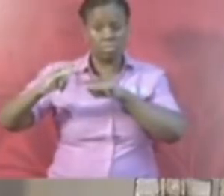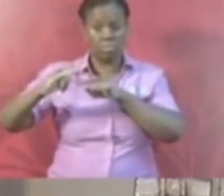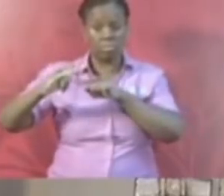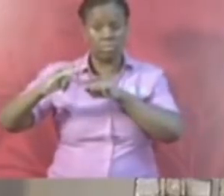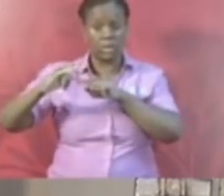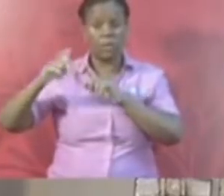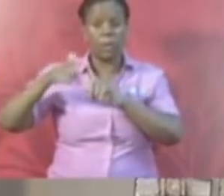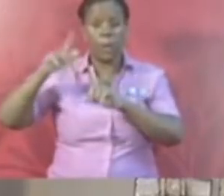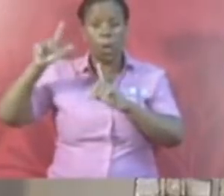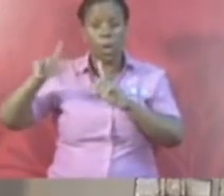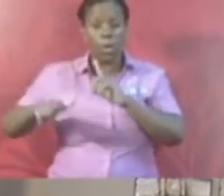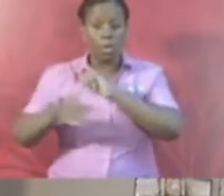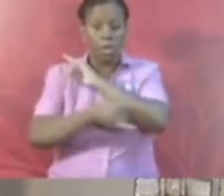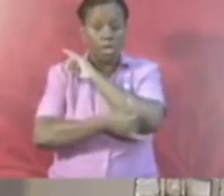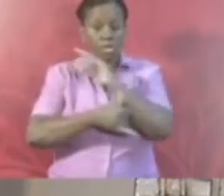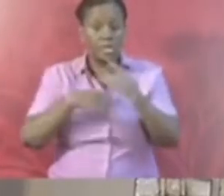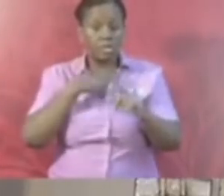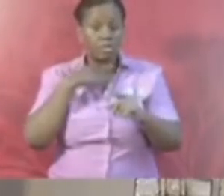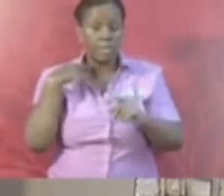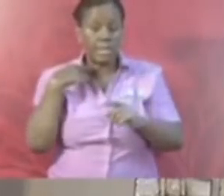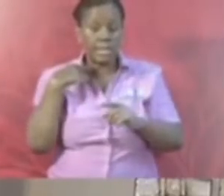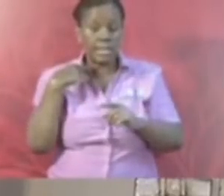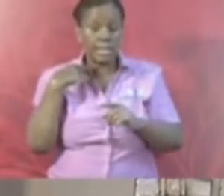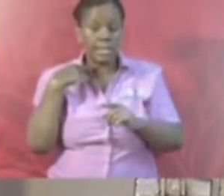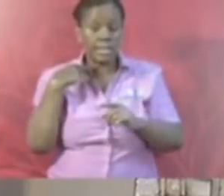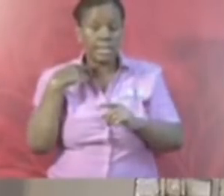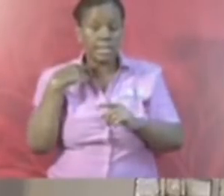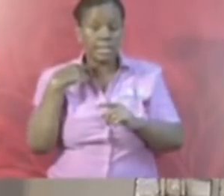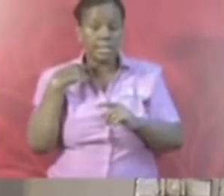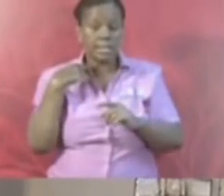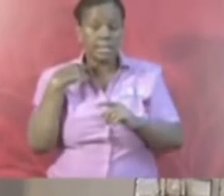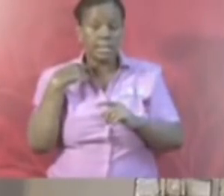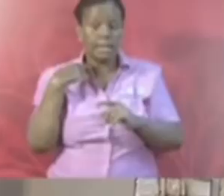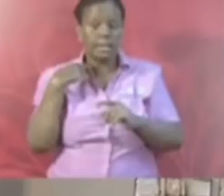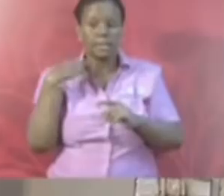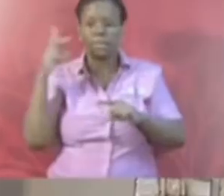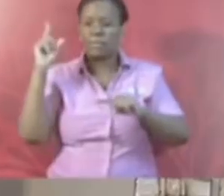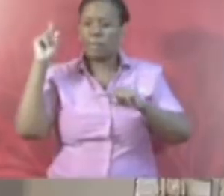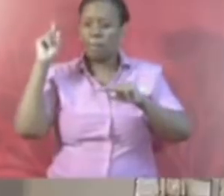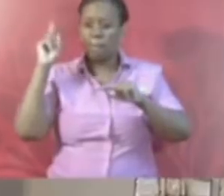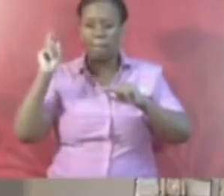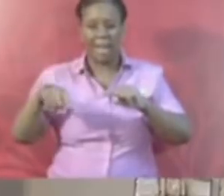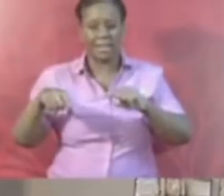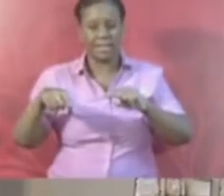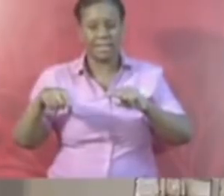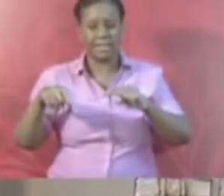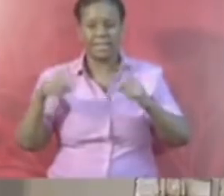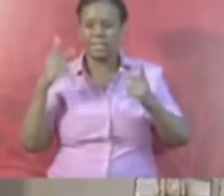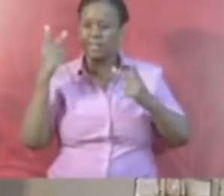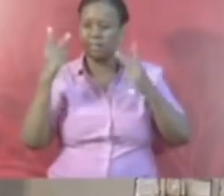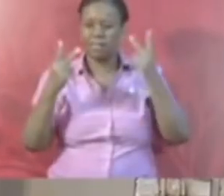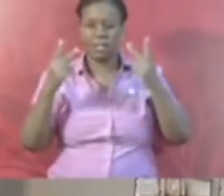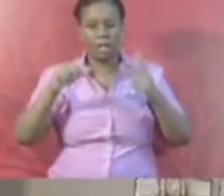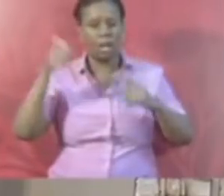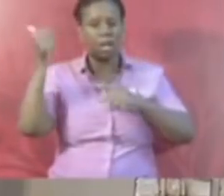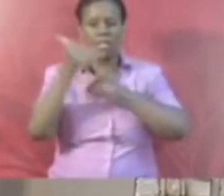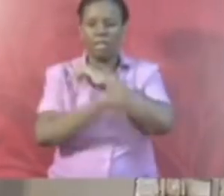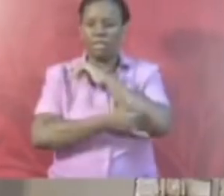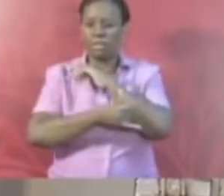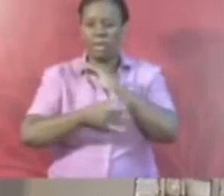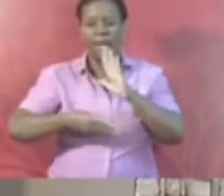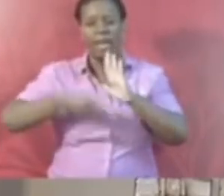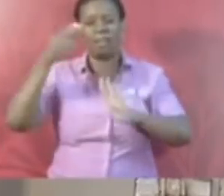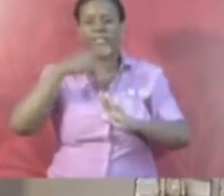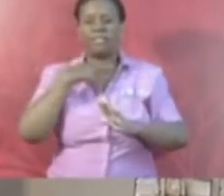apply. You must not have been in a high or medium-risk country for 14 days prior to arriving in Trinidad and